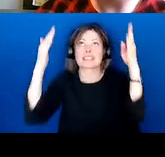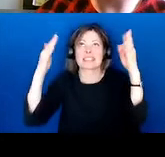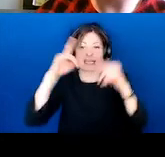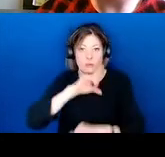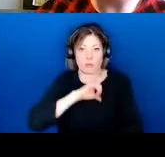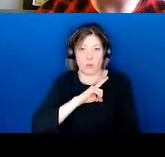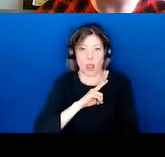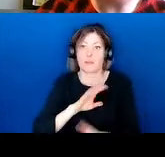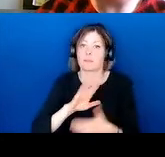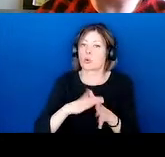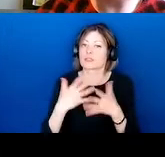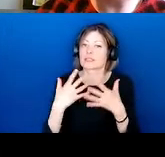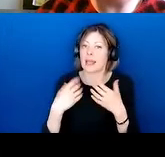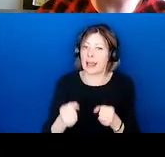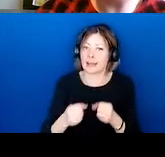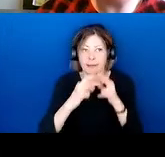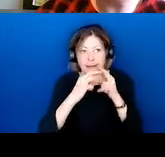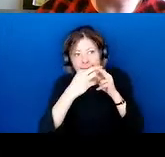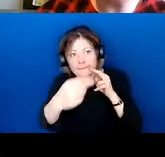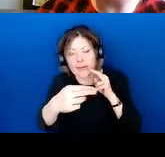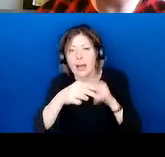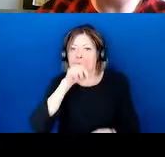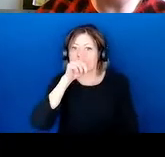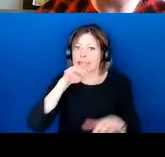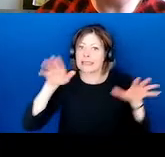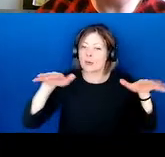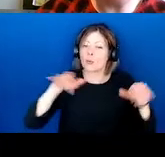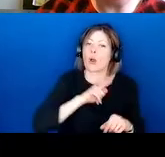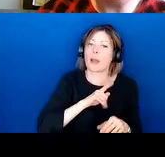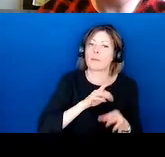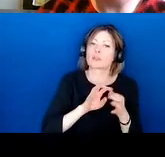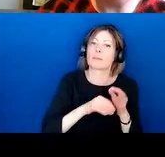Zeus was sometimes depicted as an eagle.